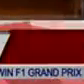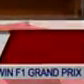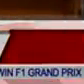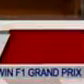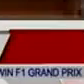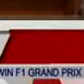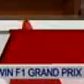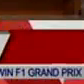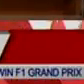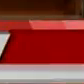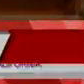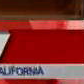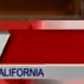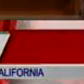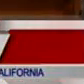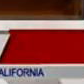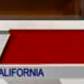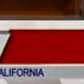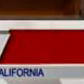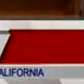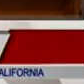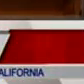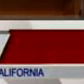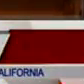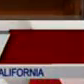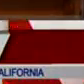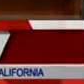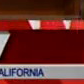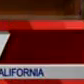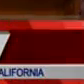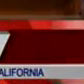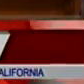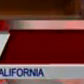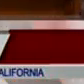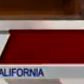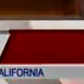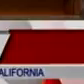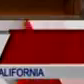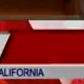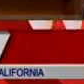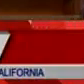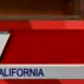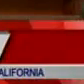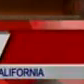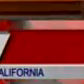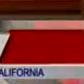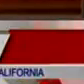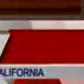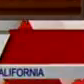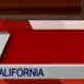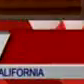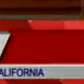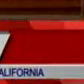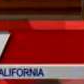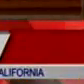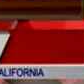Does the ombudsman know if there is what was the balance at the end of this period involved? No, Your